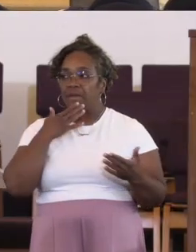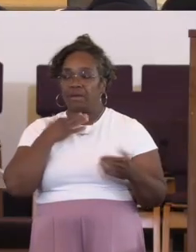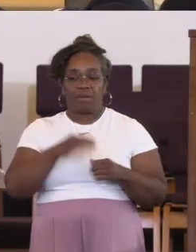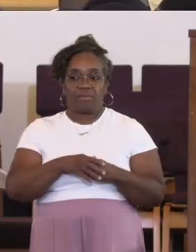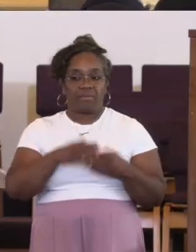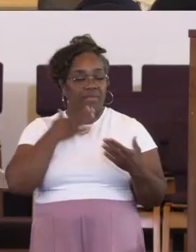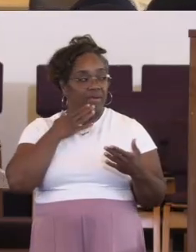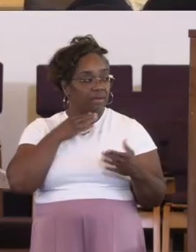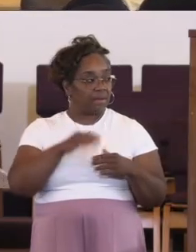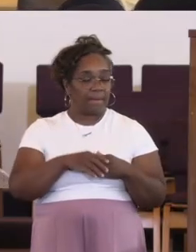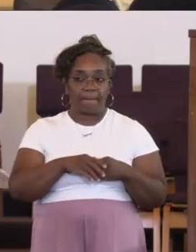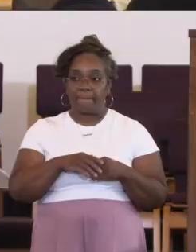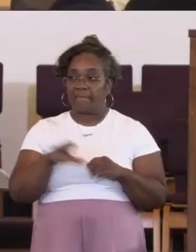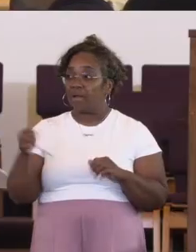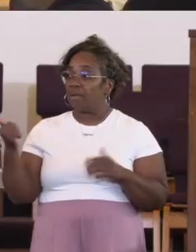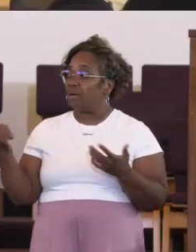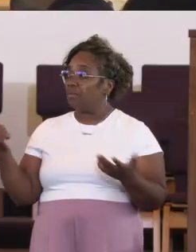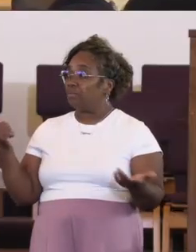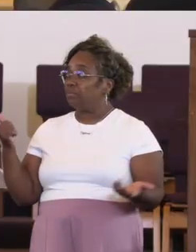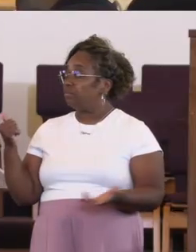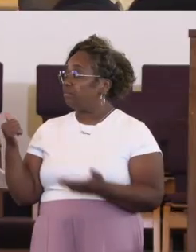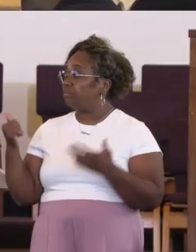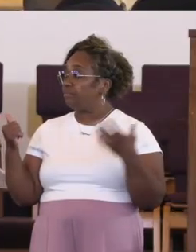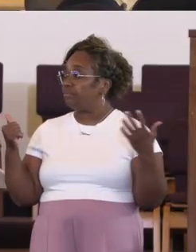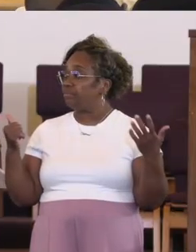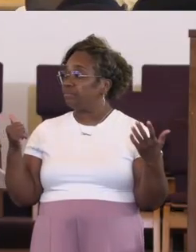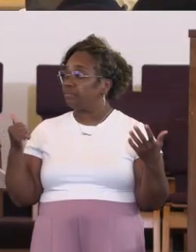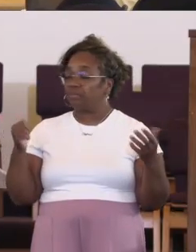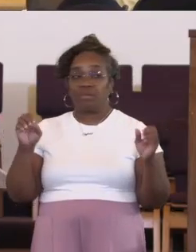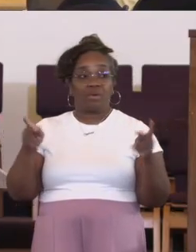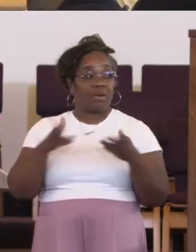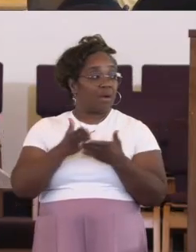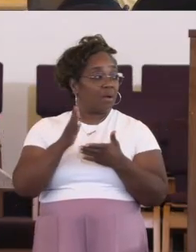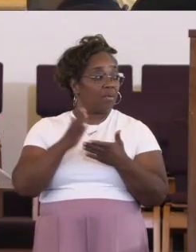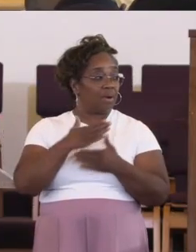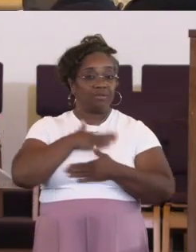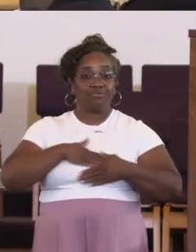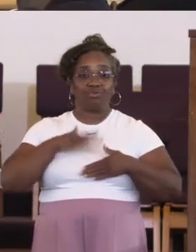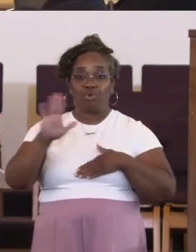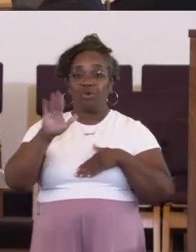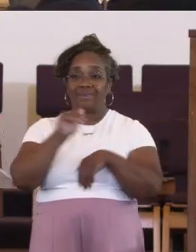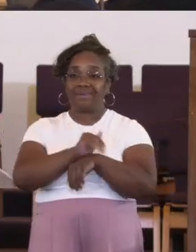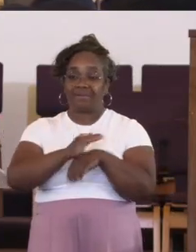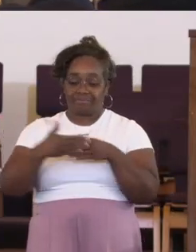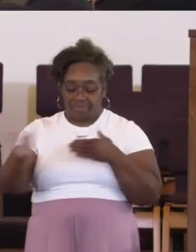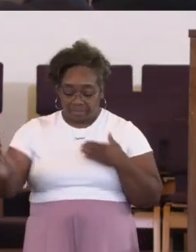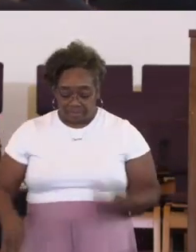you're doing over there. Anything else? All right, go enjoy the rest of your evening.